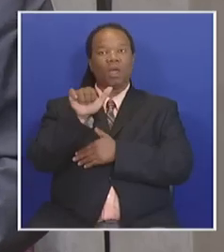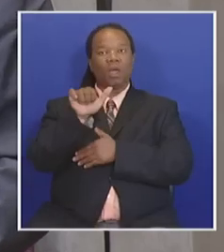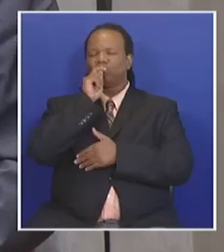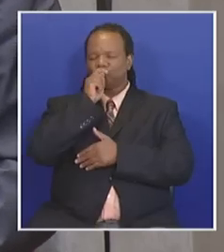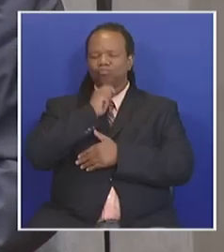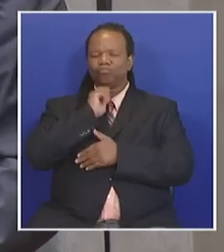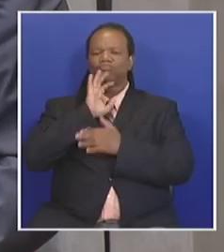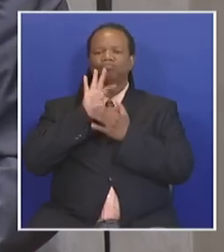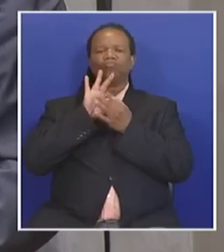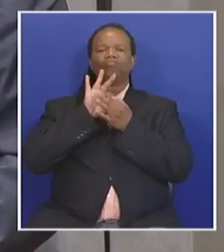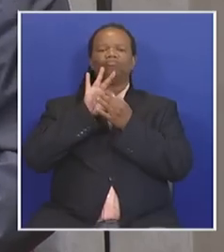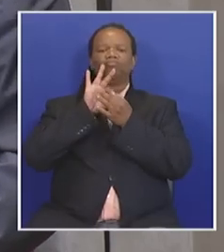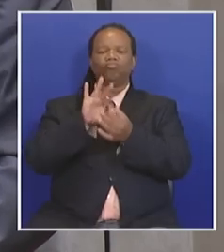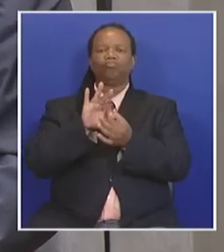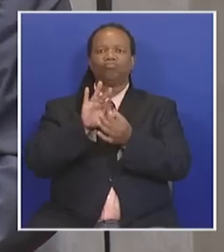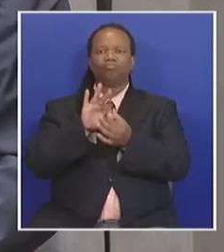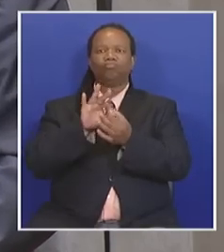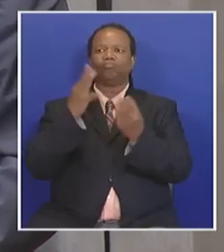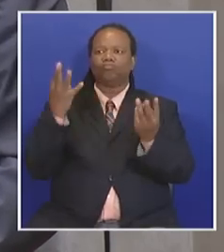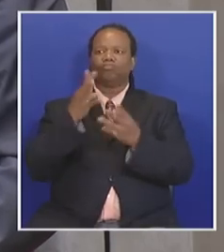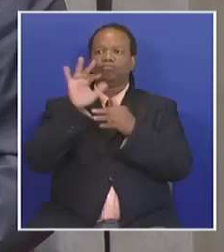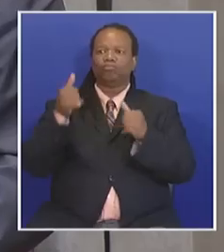ka moka mo